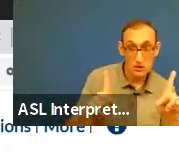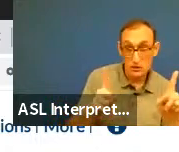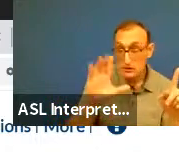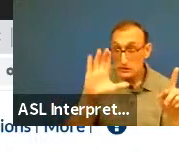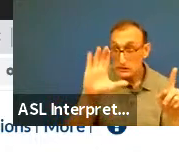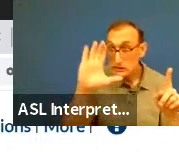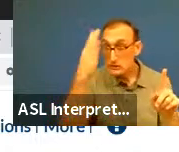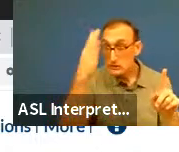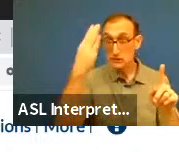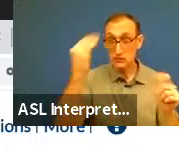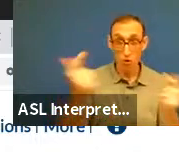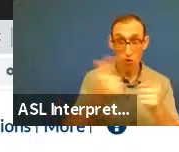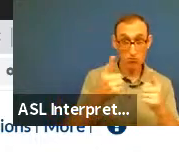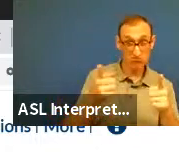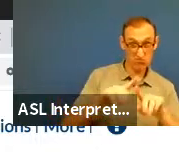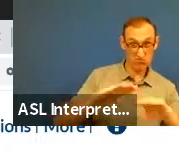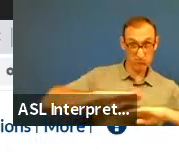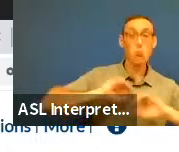right.